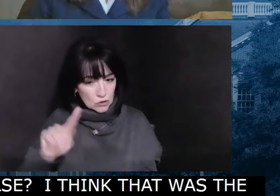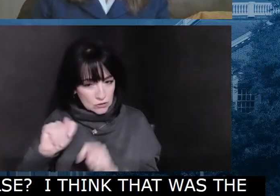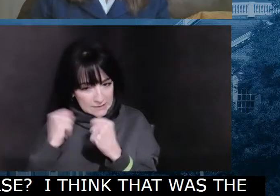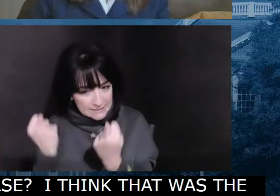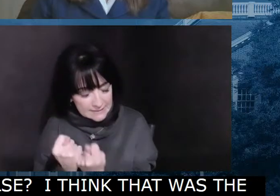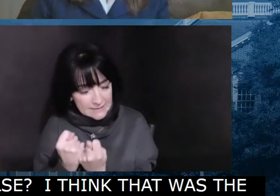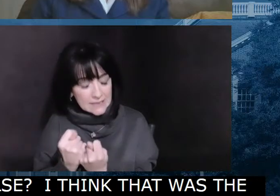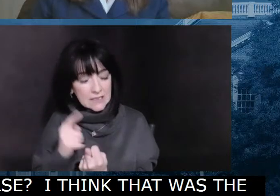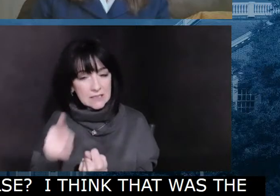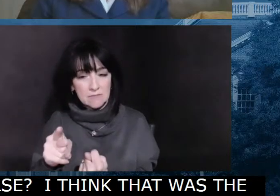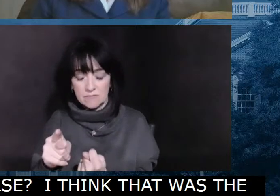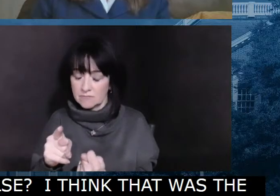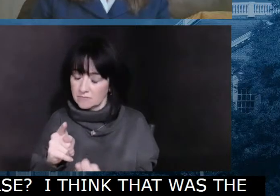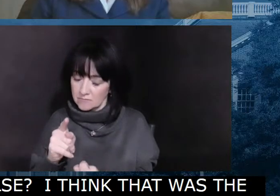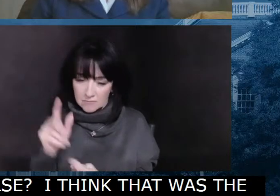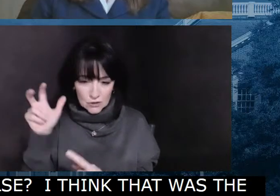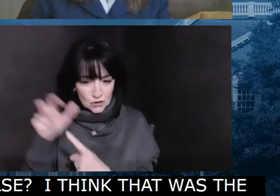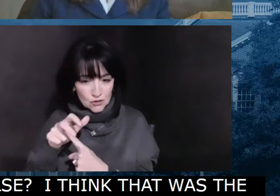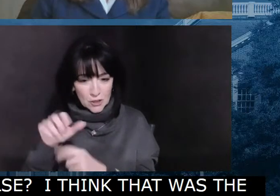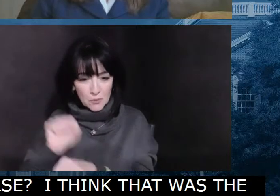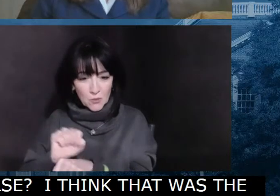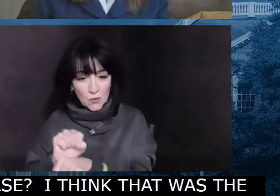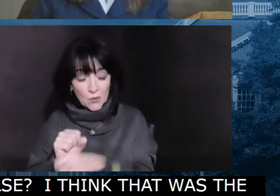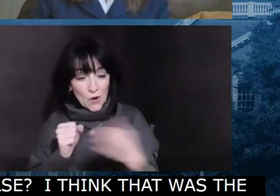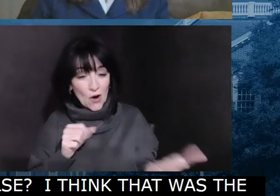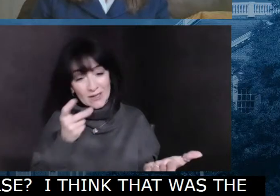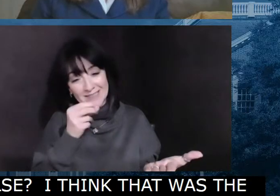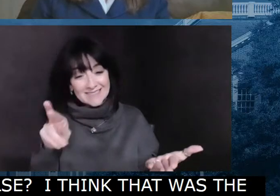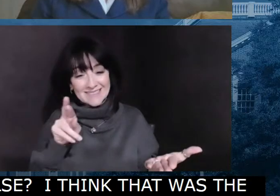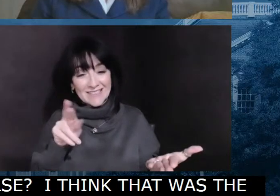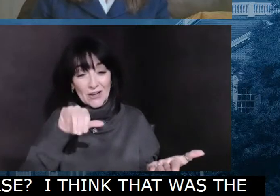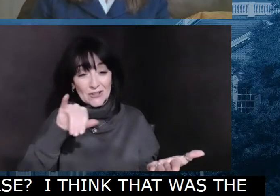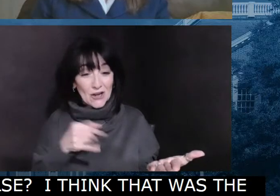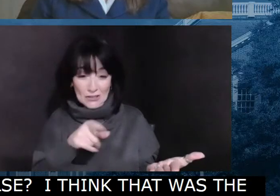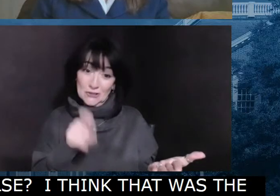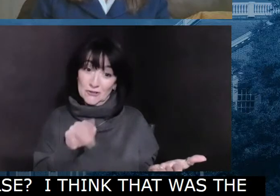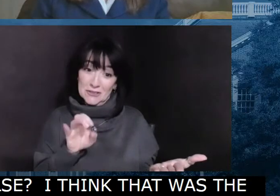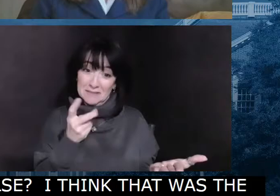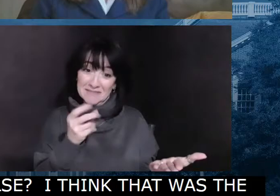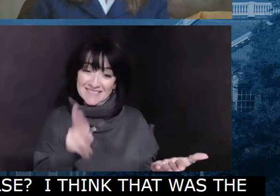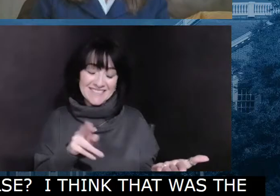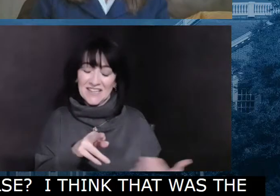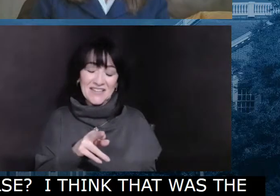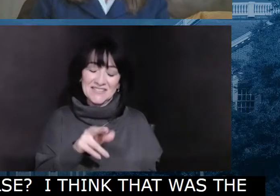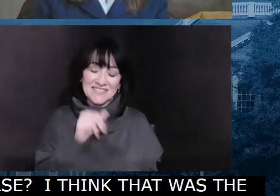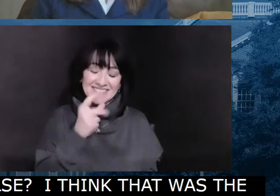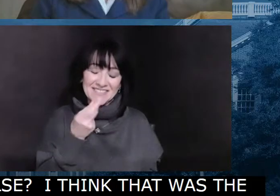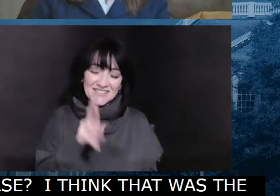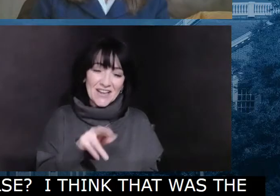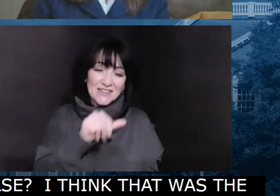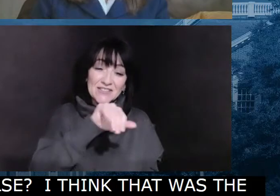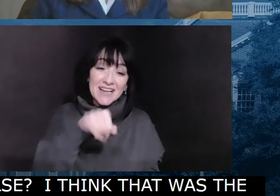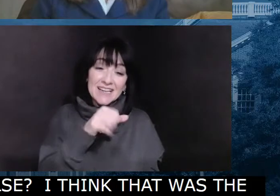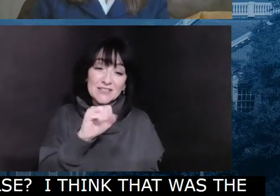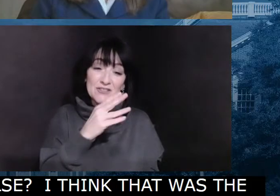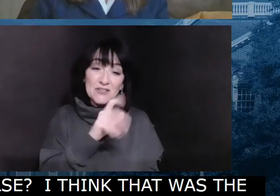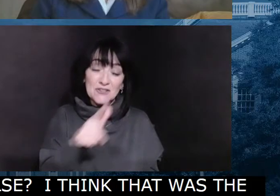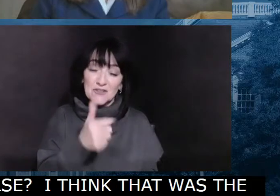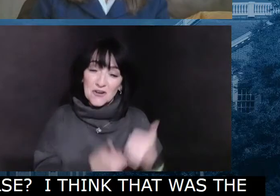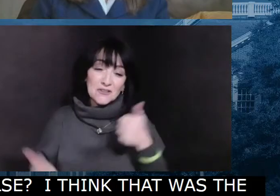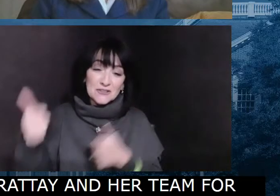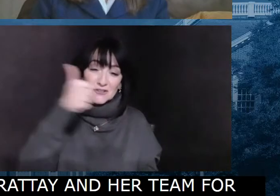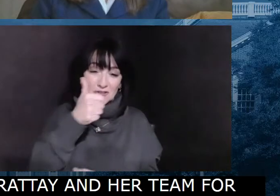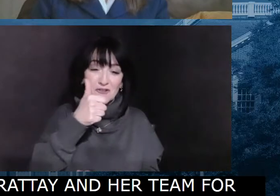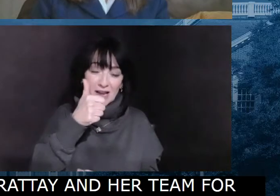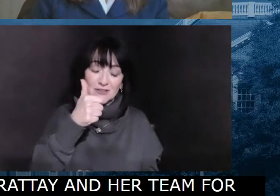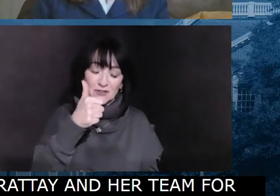Doctor, you should be a doctor, AJ, at this point, AJ Shaw, the director of our